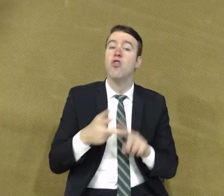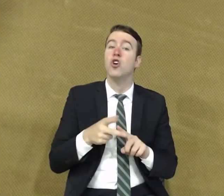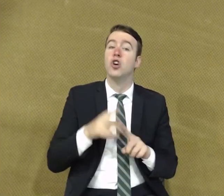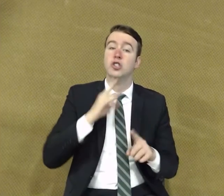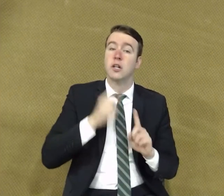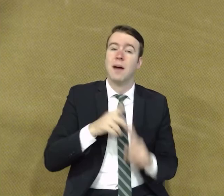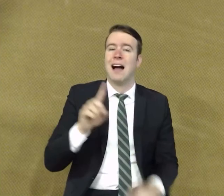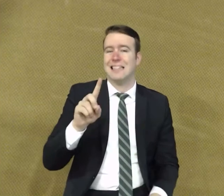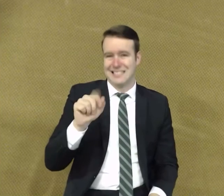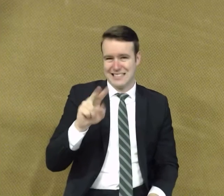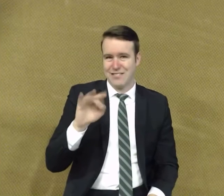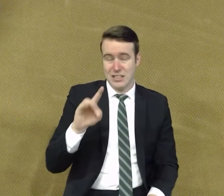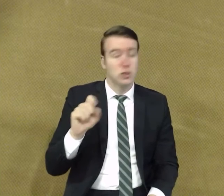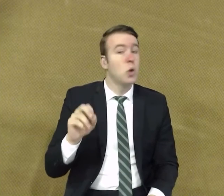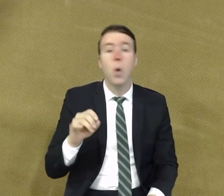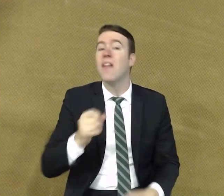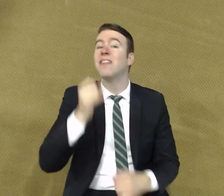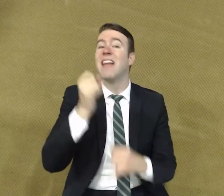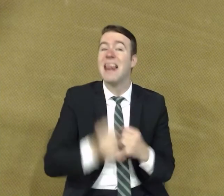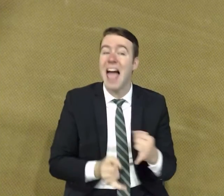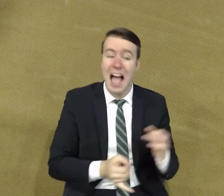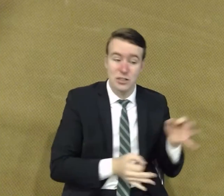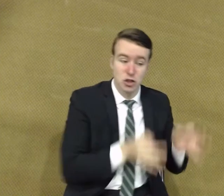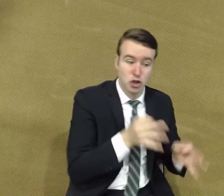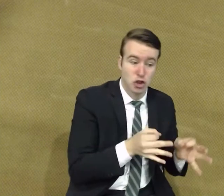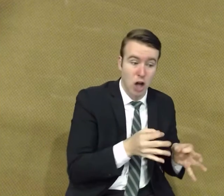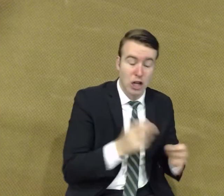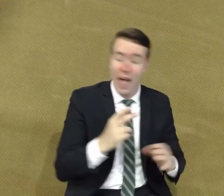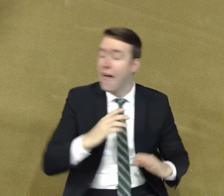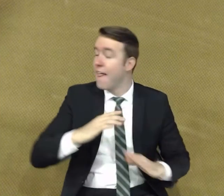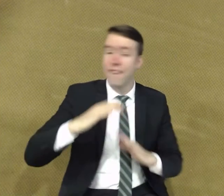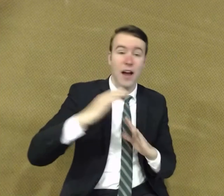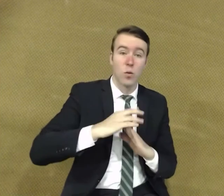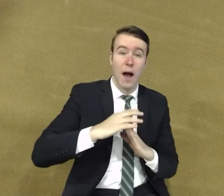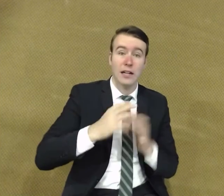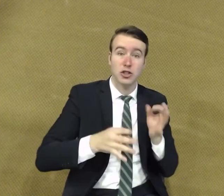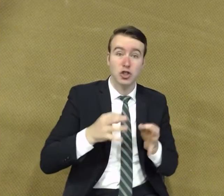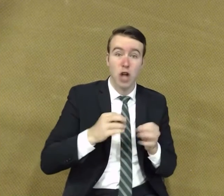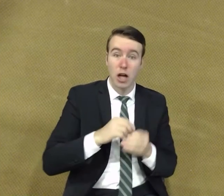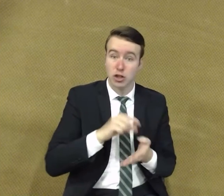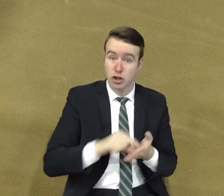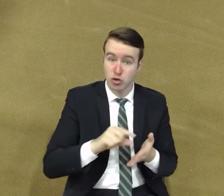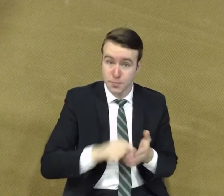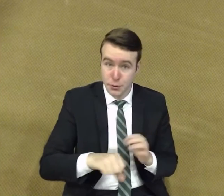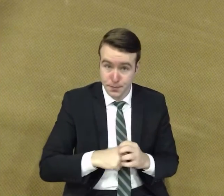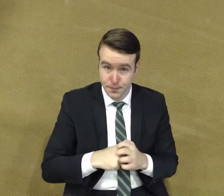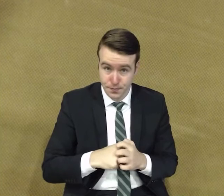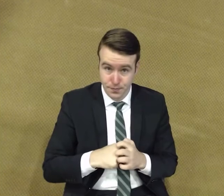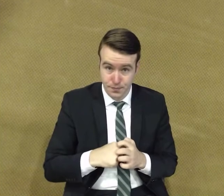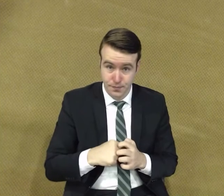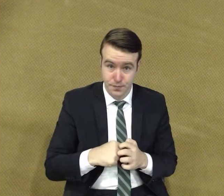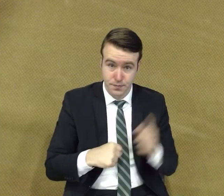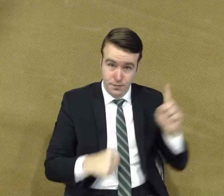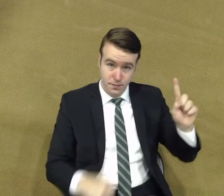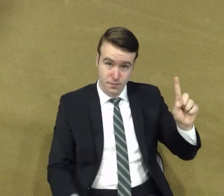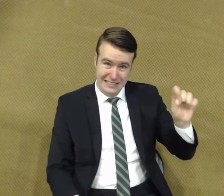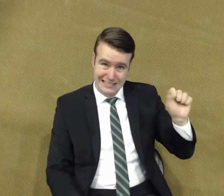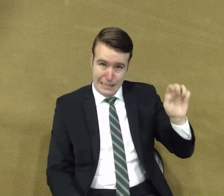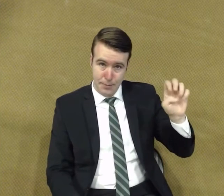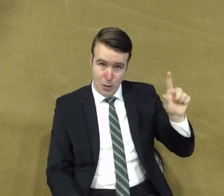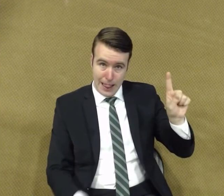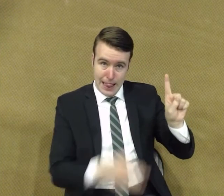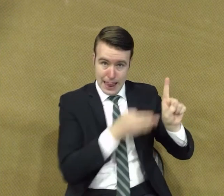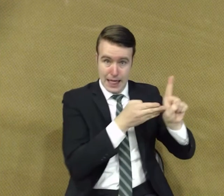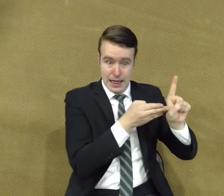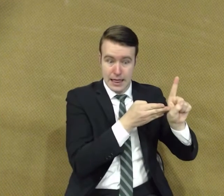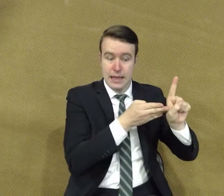David. So the last judge and the greatest judge in Scripture is the first part of that book.